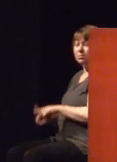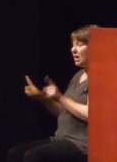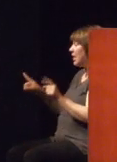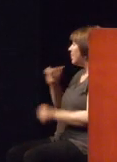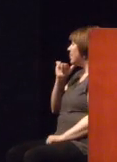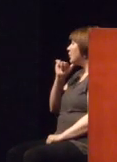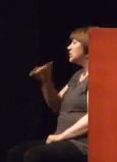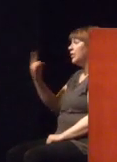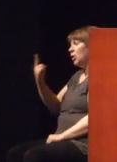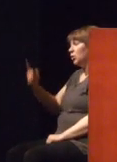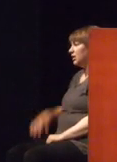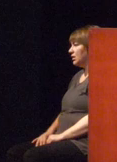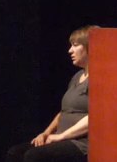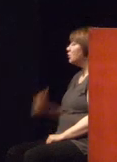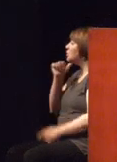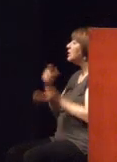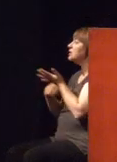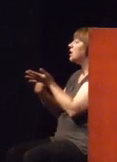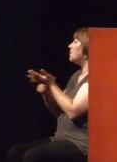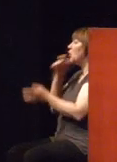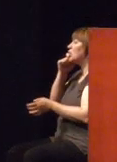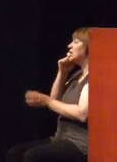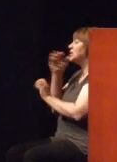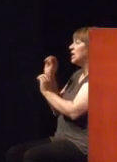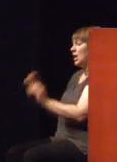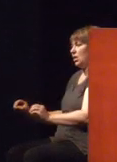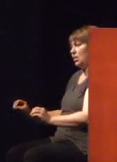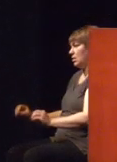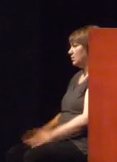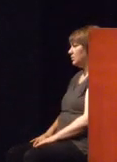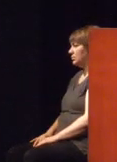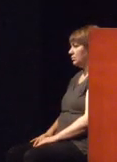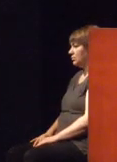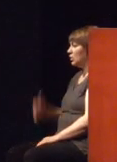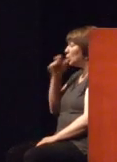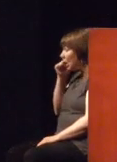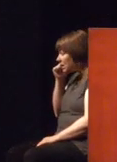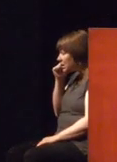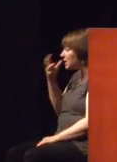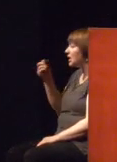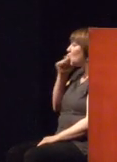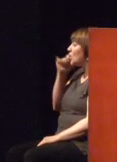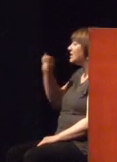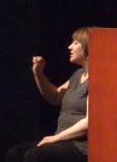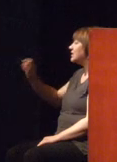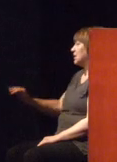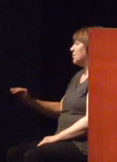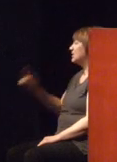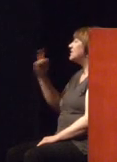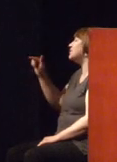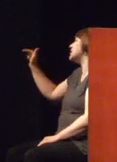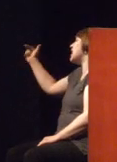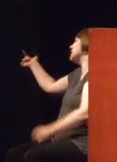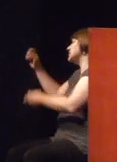use when I was growing up. We didn't talk about race, period. We saw race and racism as somebody else's issue